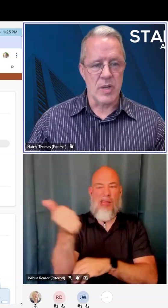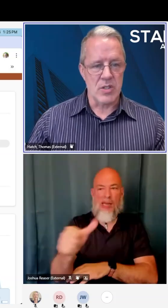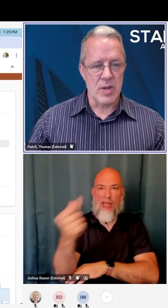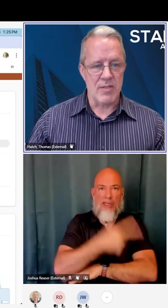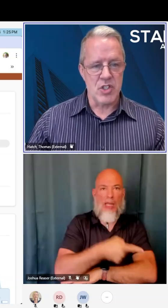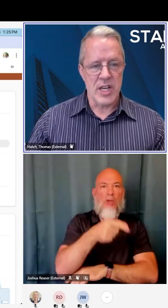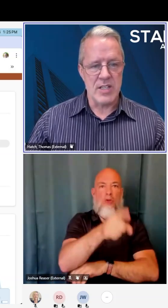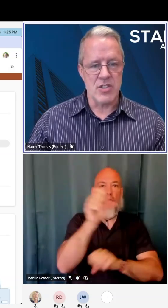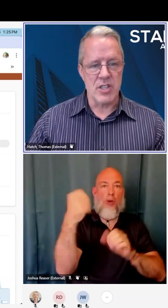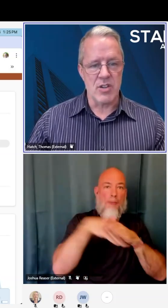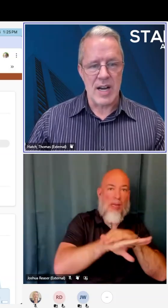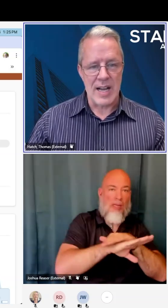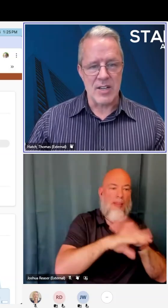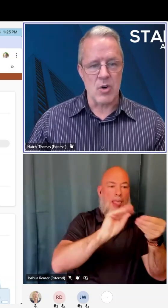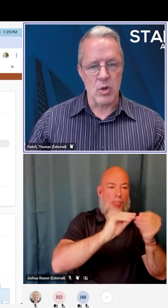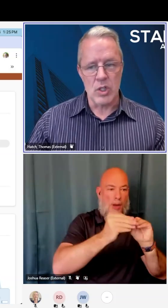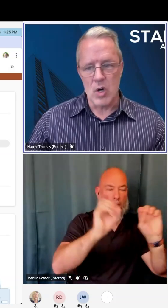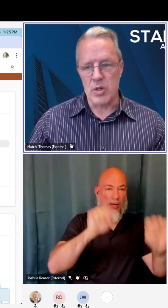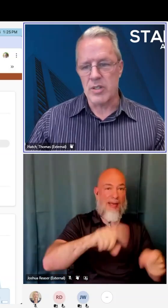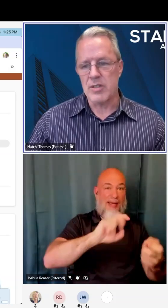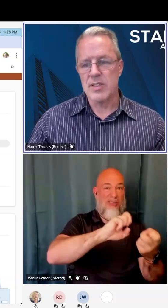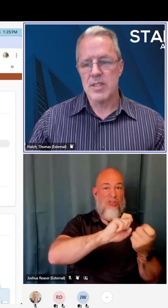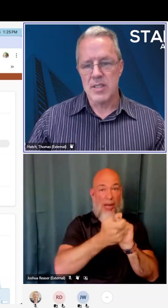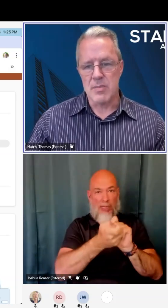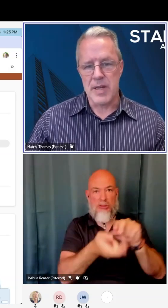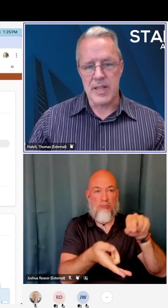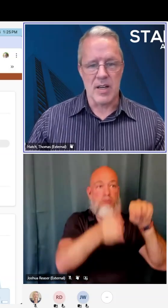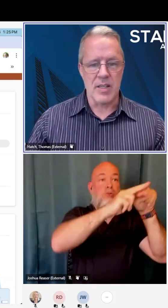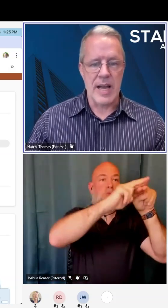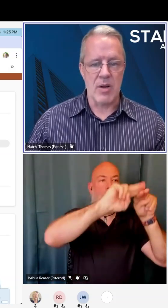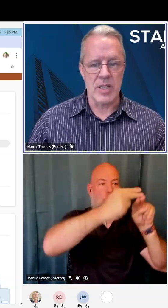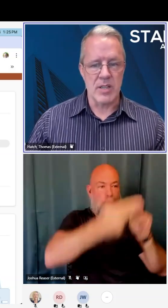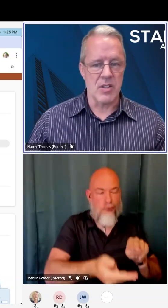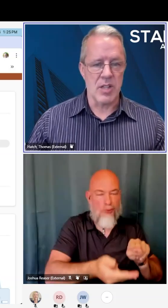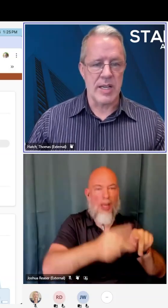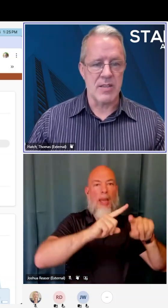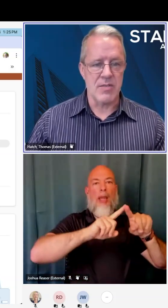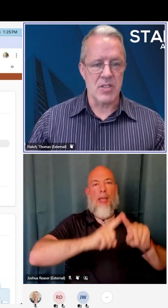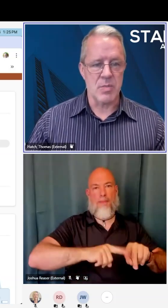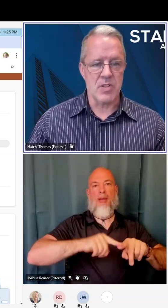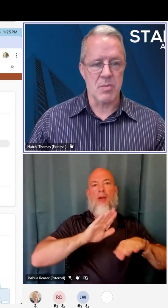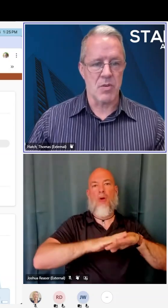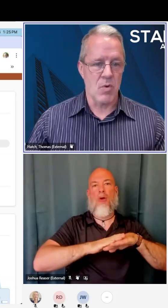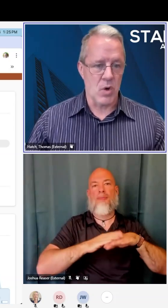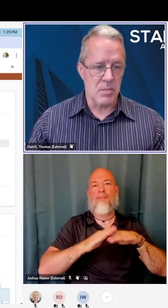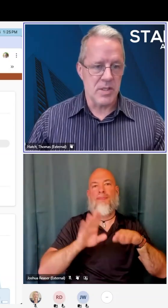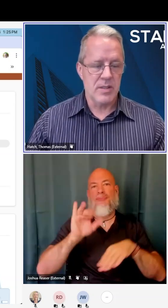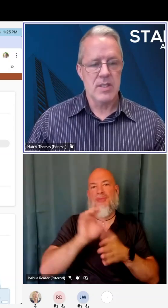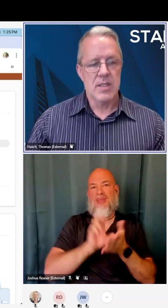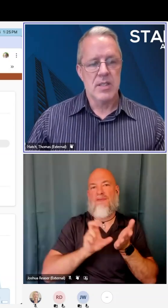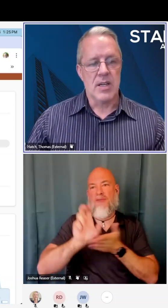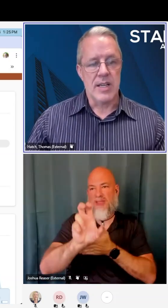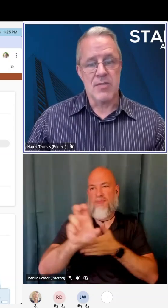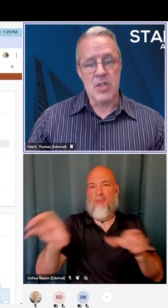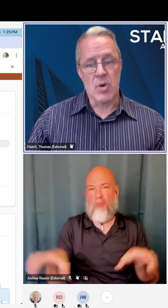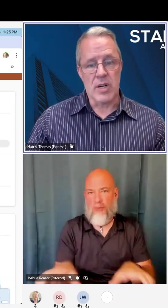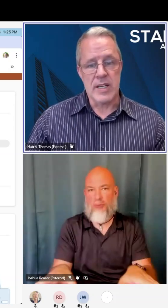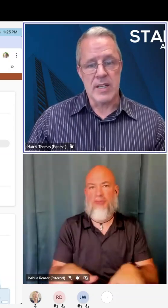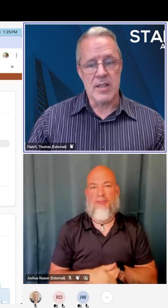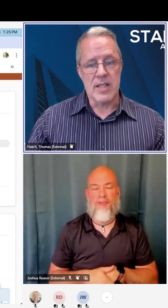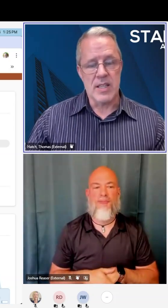number is going to have changed either higher or lower, depending on how the underlying investments performed.